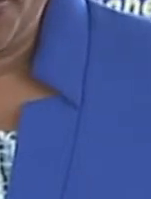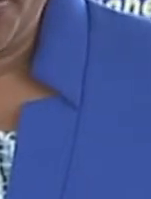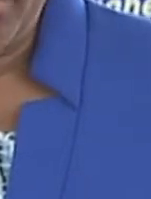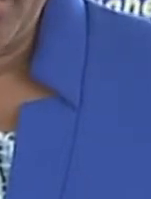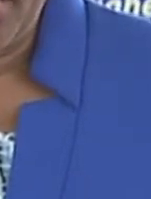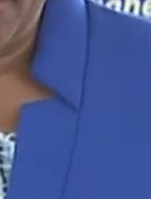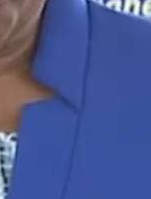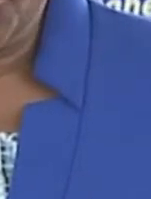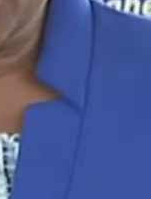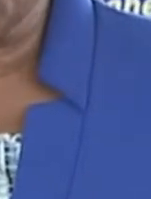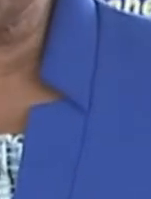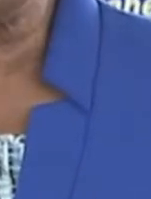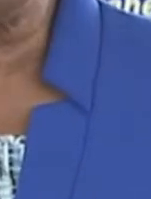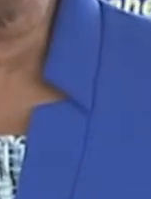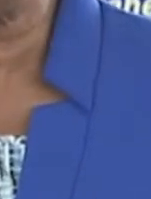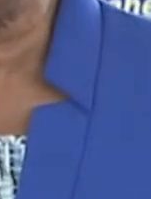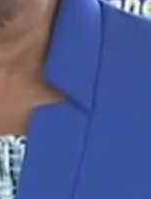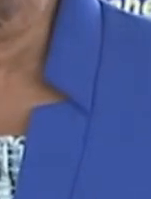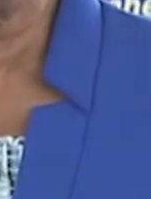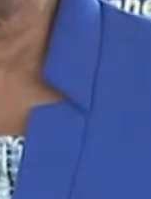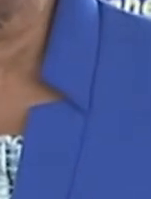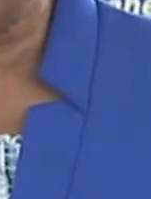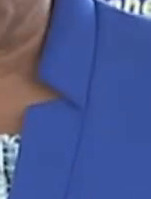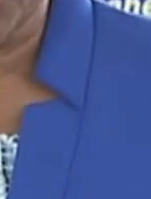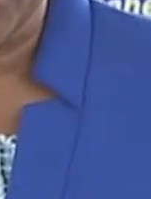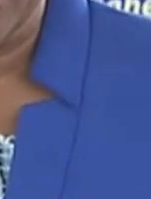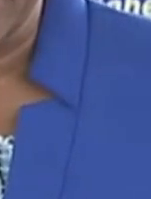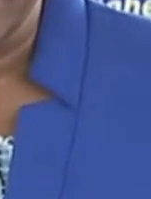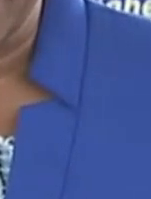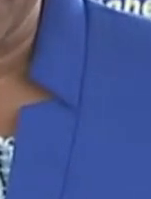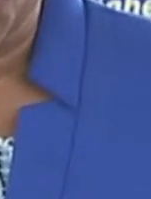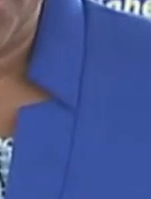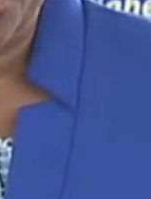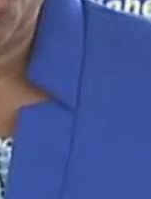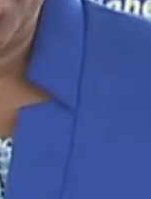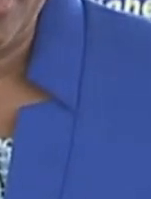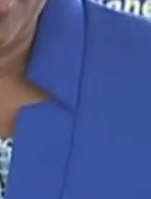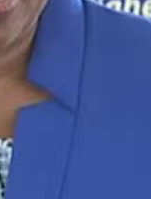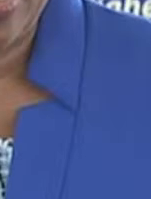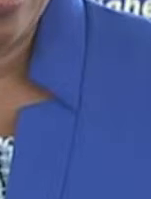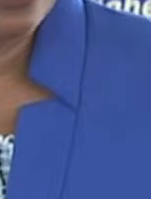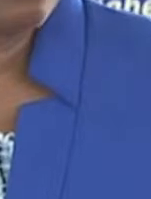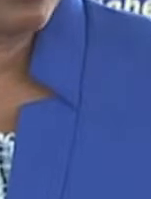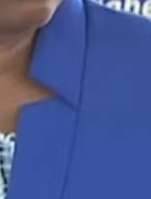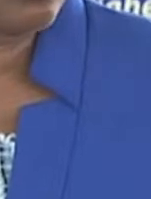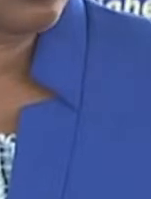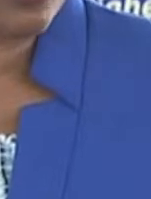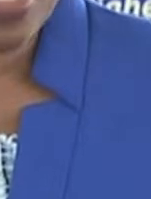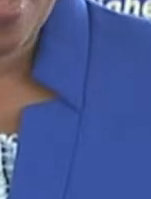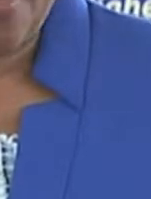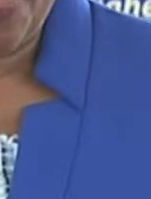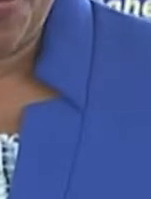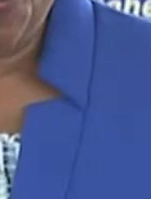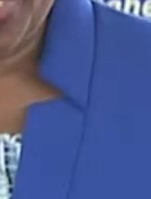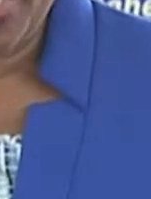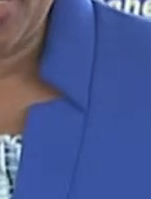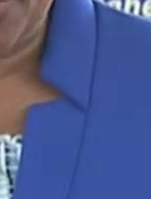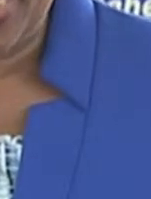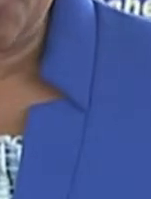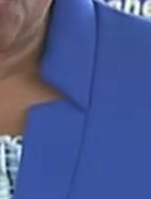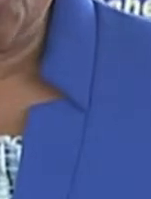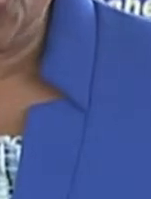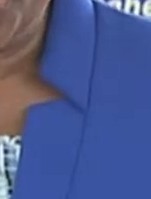hope that this will not only promote intellectual exchange, but will also serve